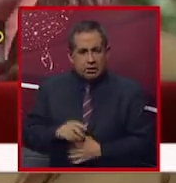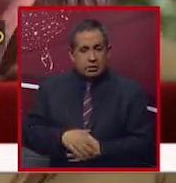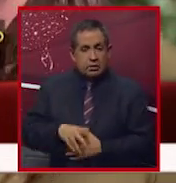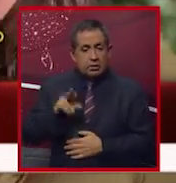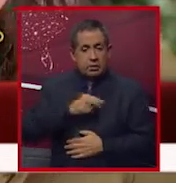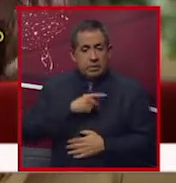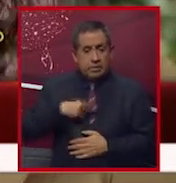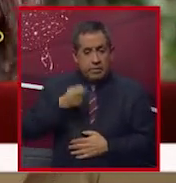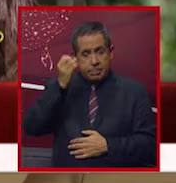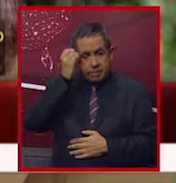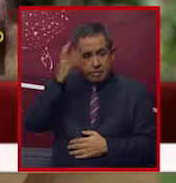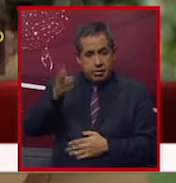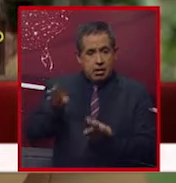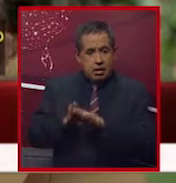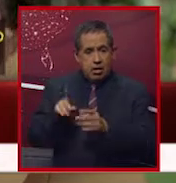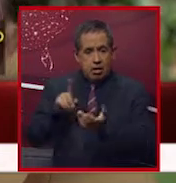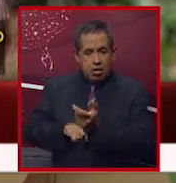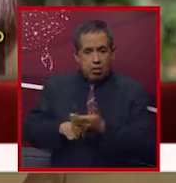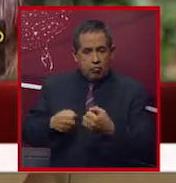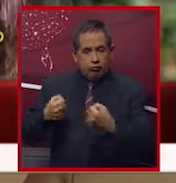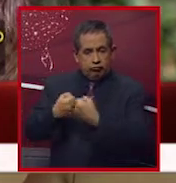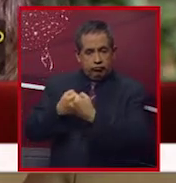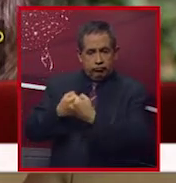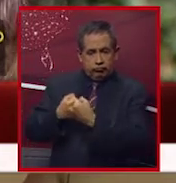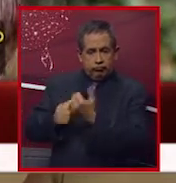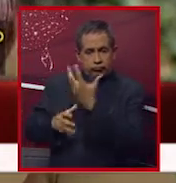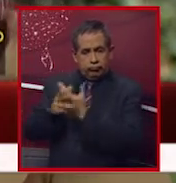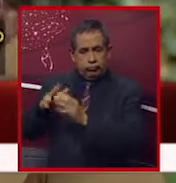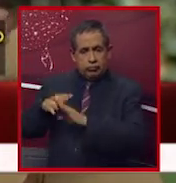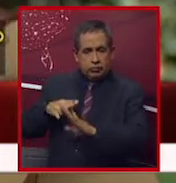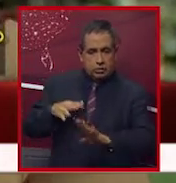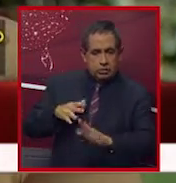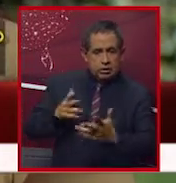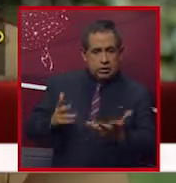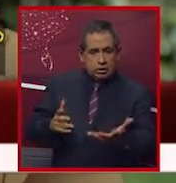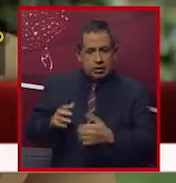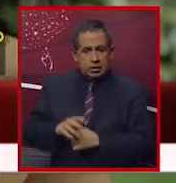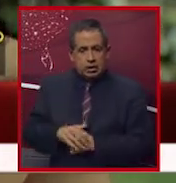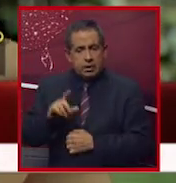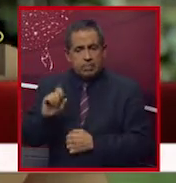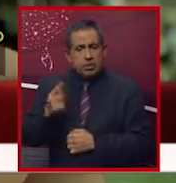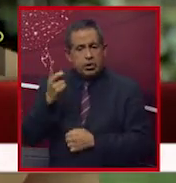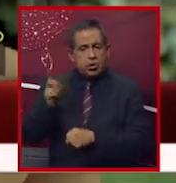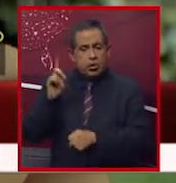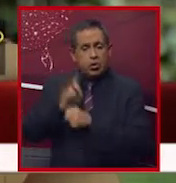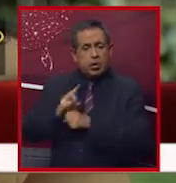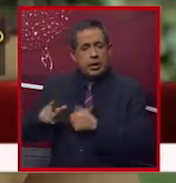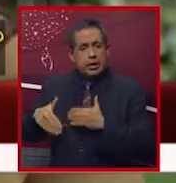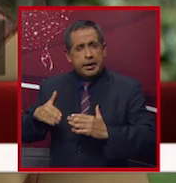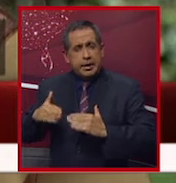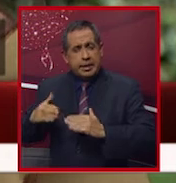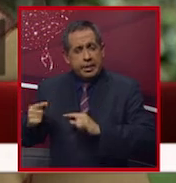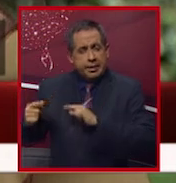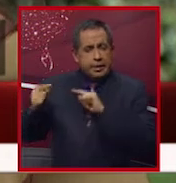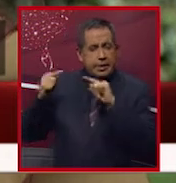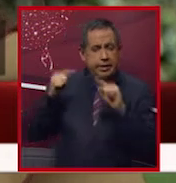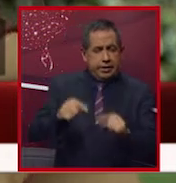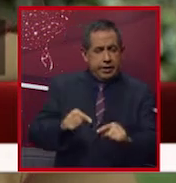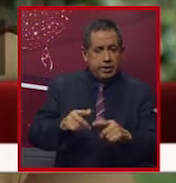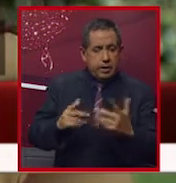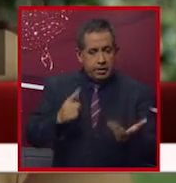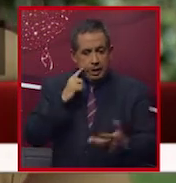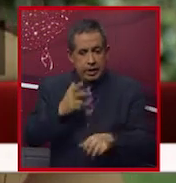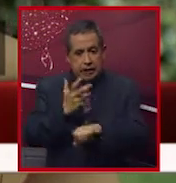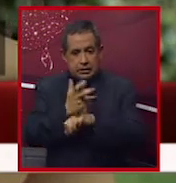that the average individual that crosses over the southern border of Mexico, it takes 21 days before they reach the United